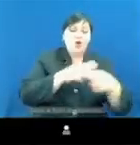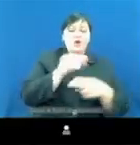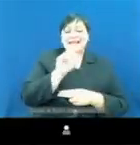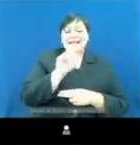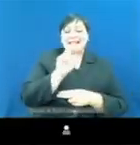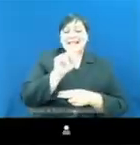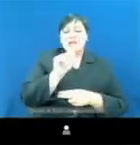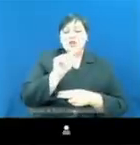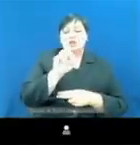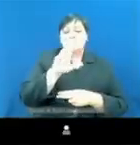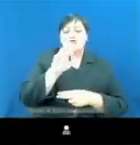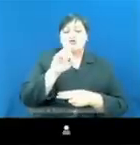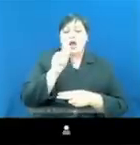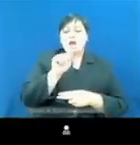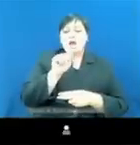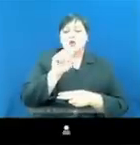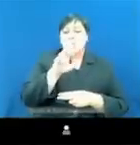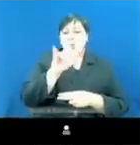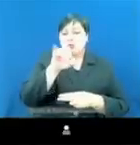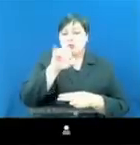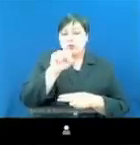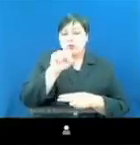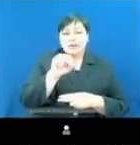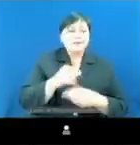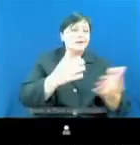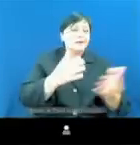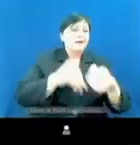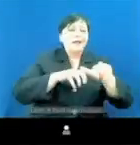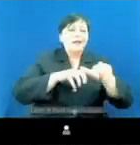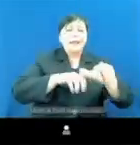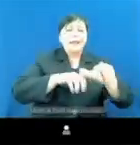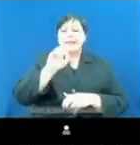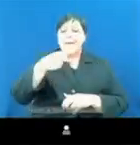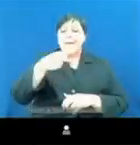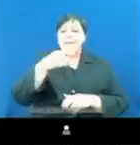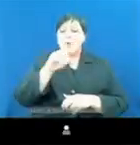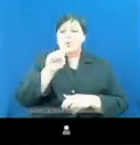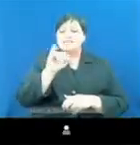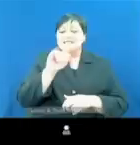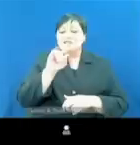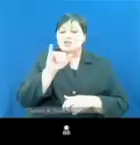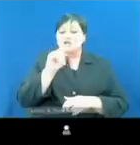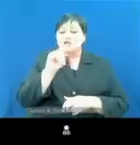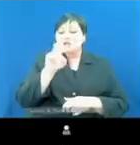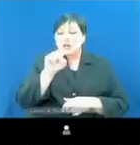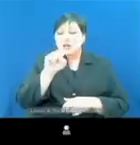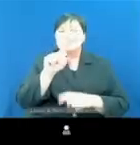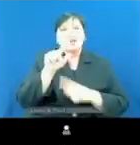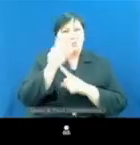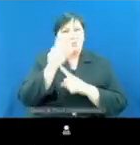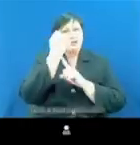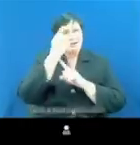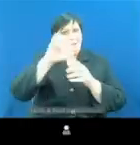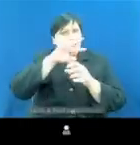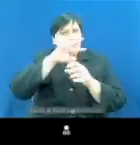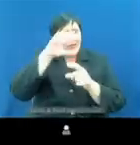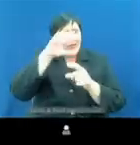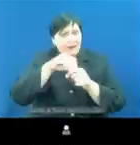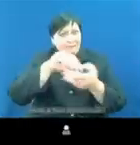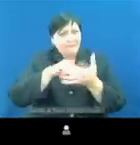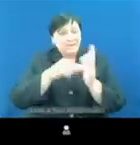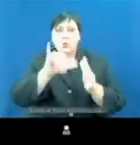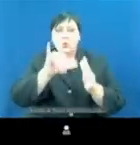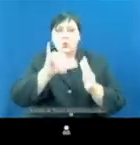Depositions, you have to understand what kind of a procedure that is, and depositions are very sensitive. So